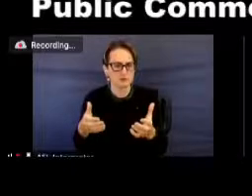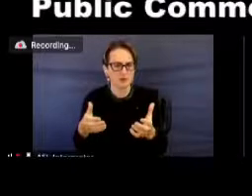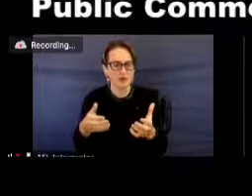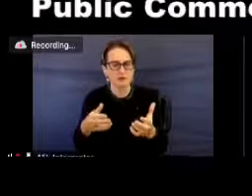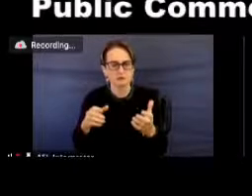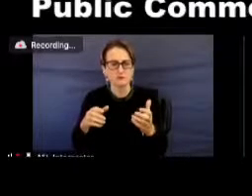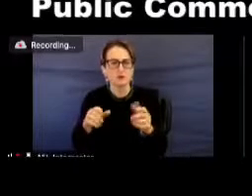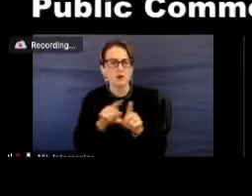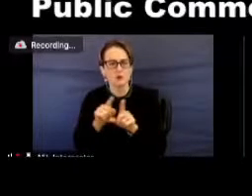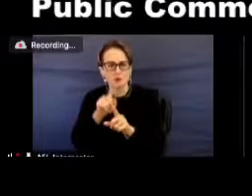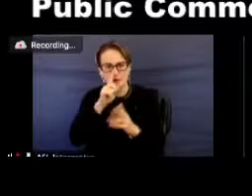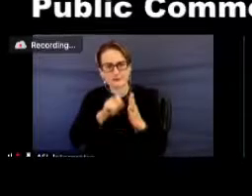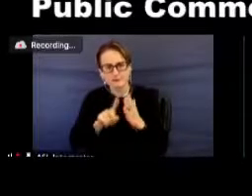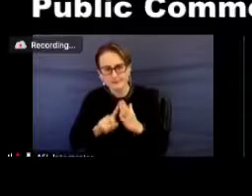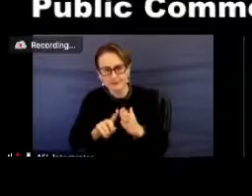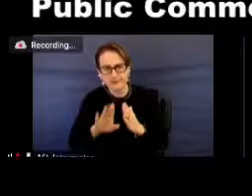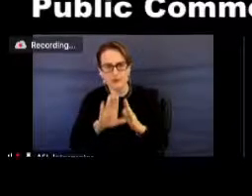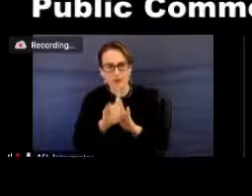checks.